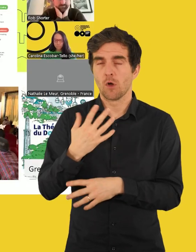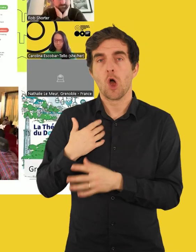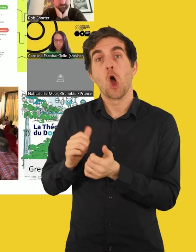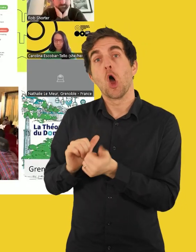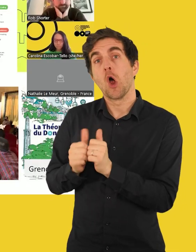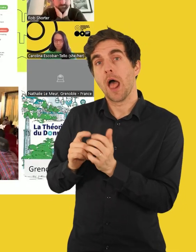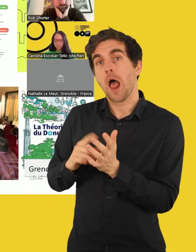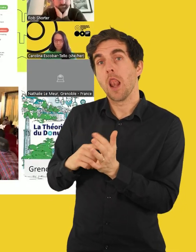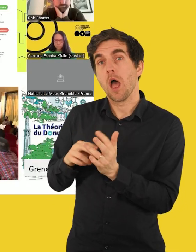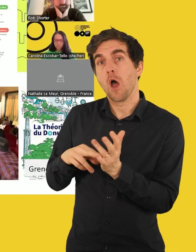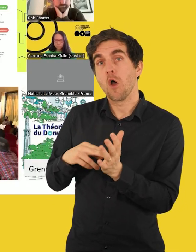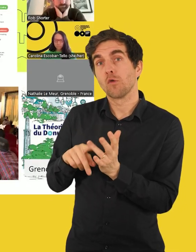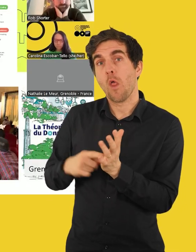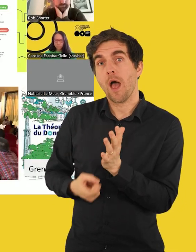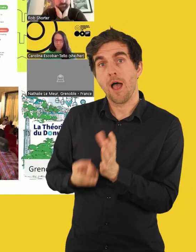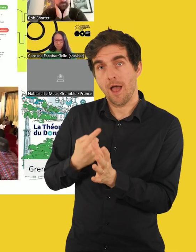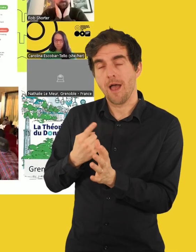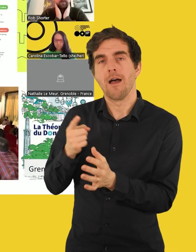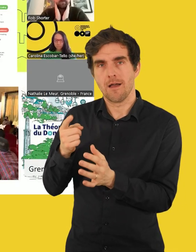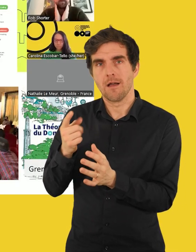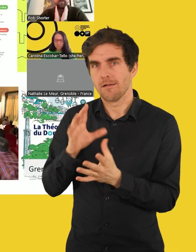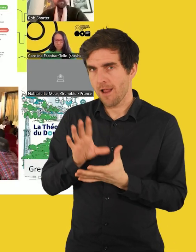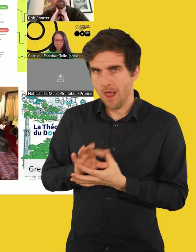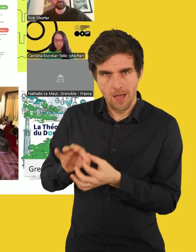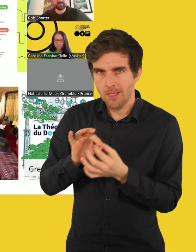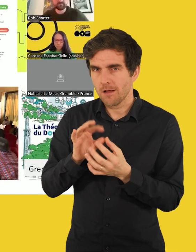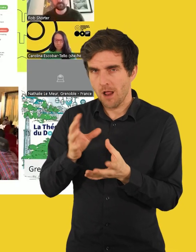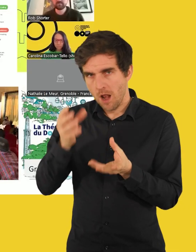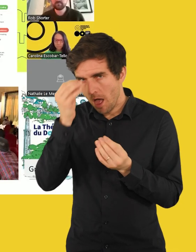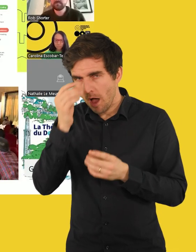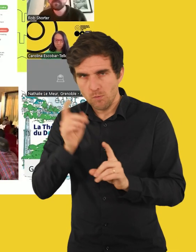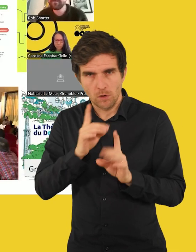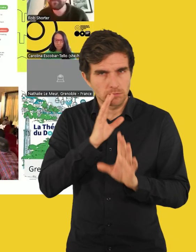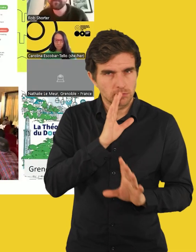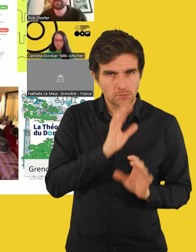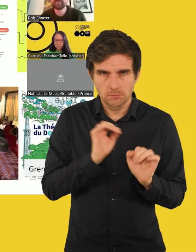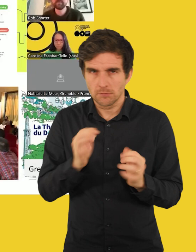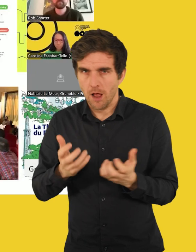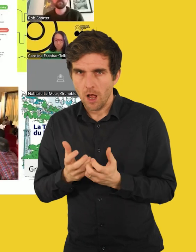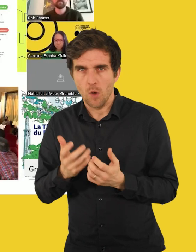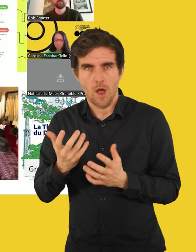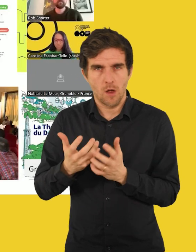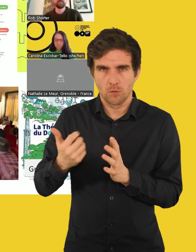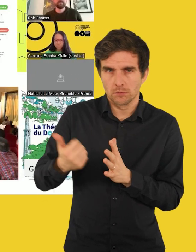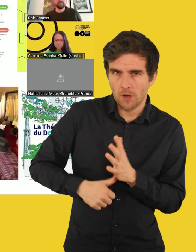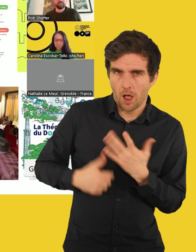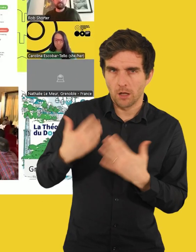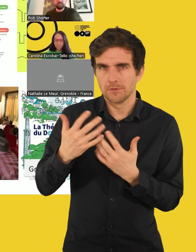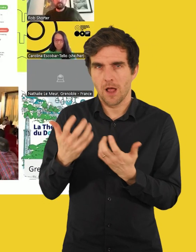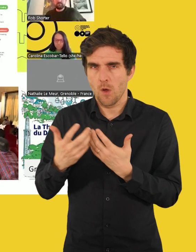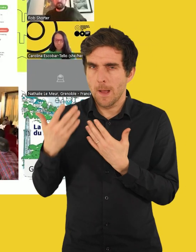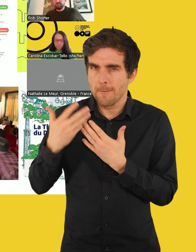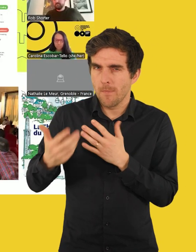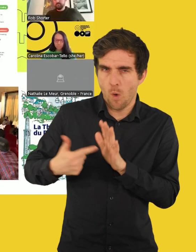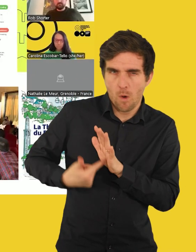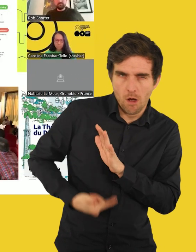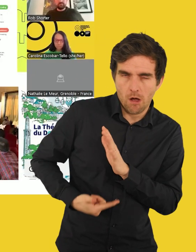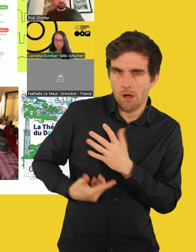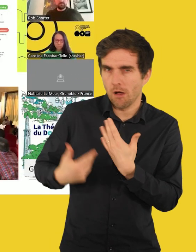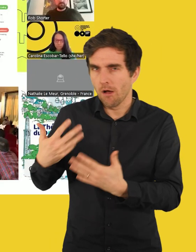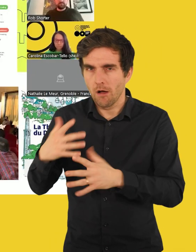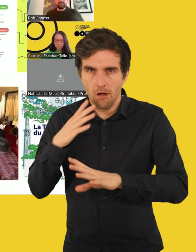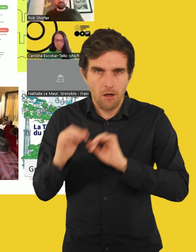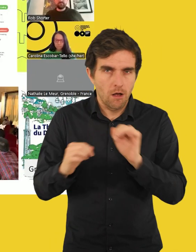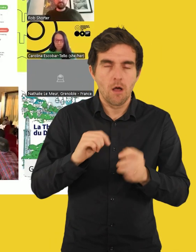2024 version. So our colleague Leonora, who's on this call, has put this together, learning from all these places, how they're getting started, how they're